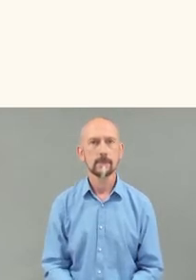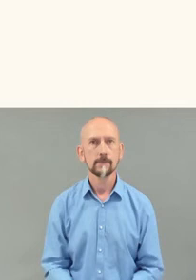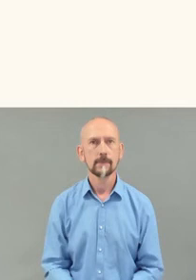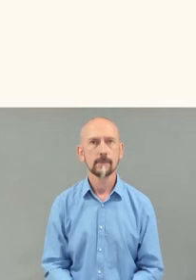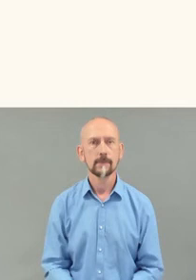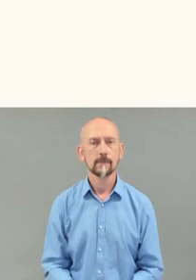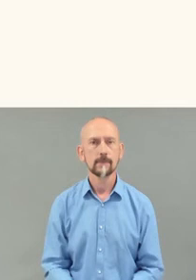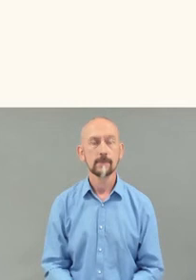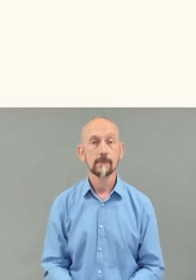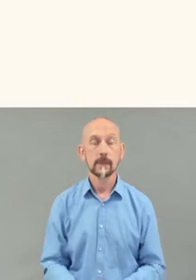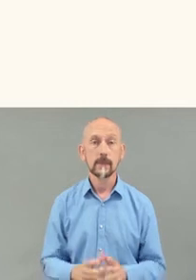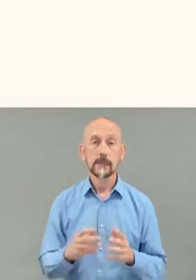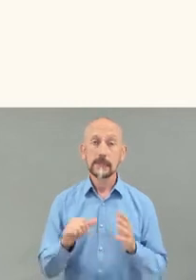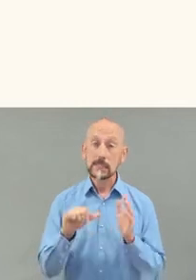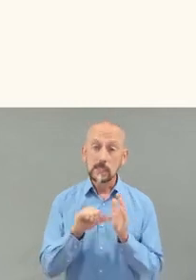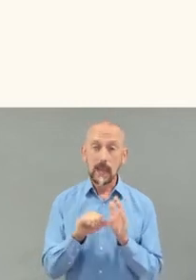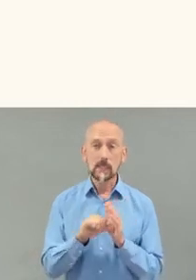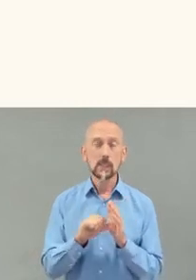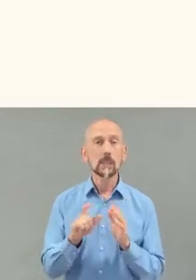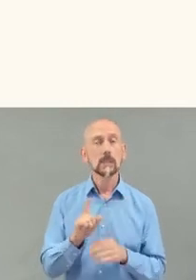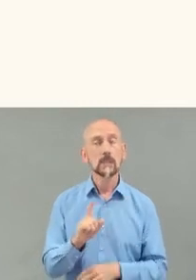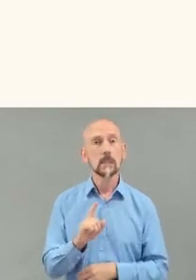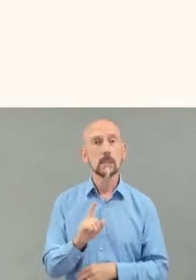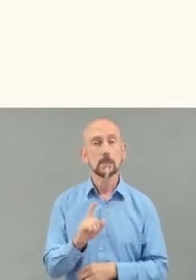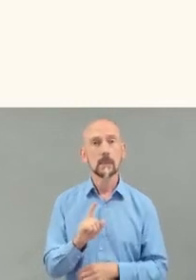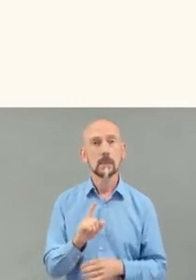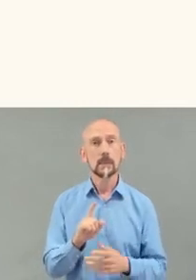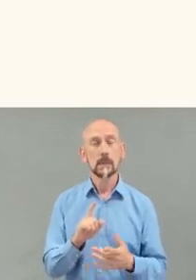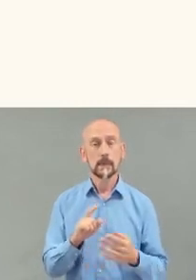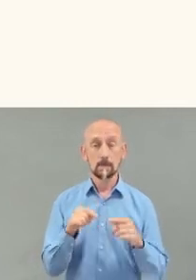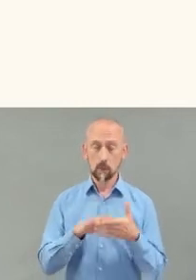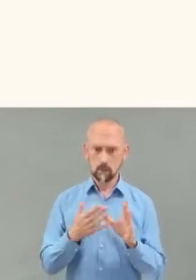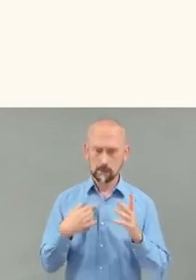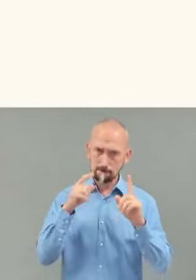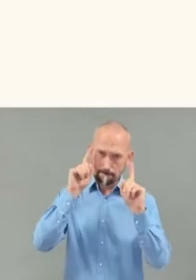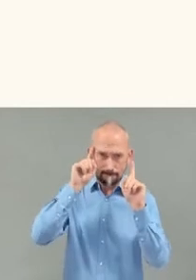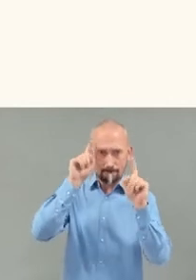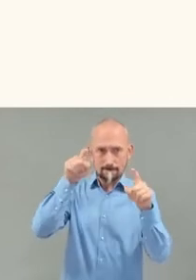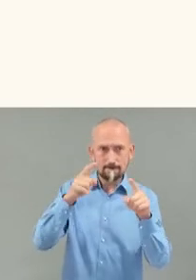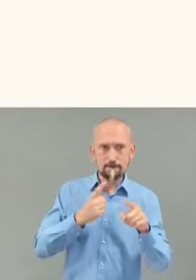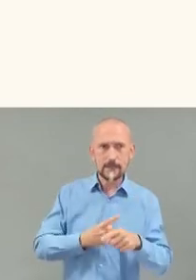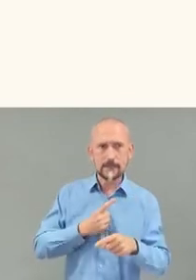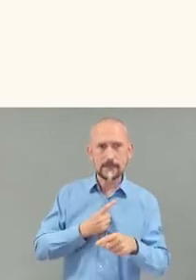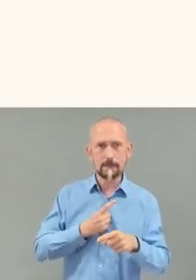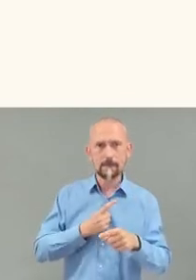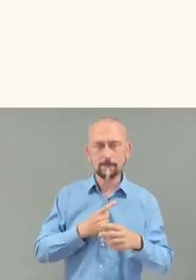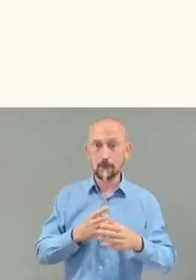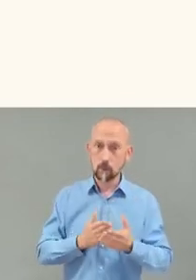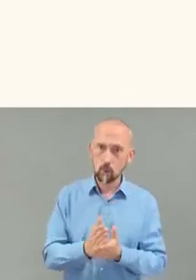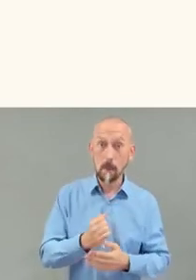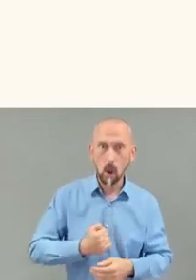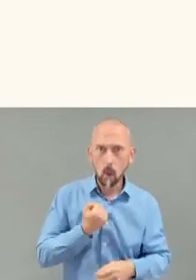A challenge is how, because this is an initiative that I came up with, and I'm doing with my own time, I think this is